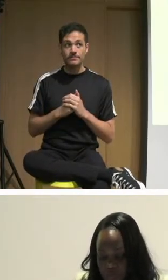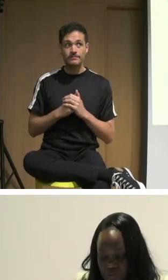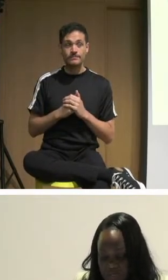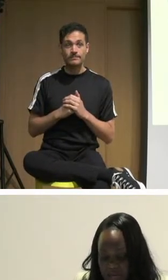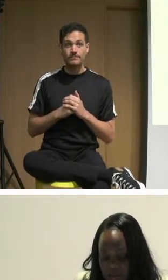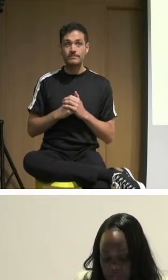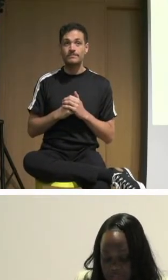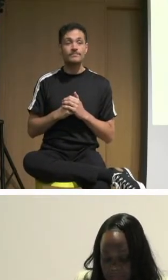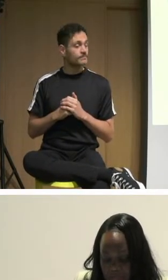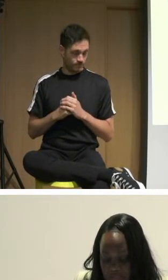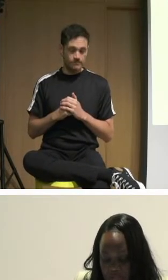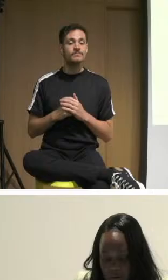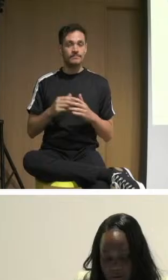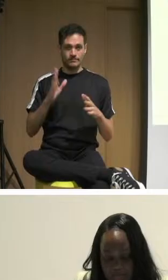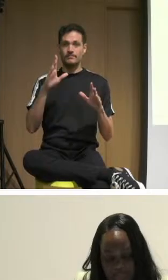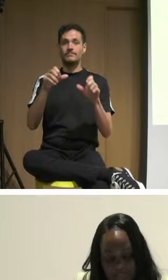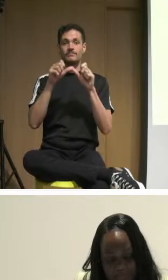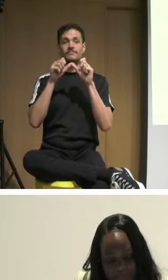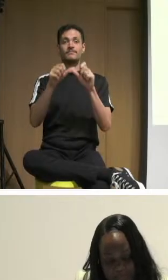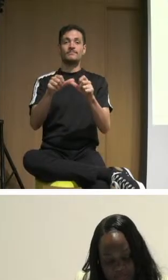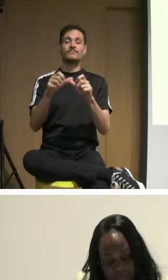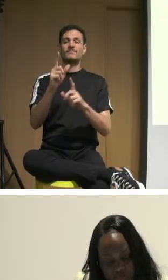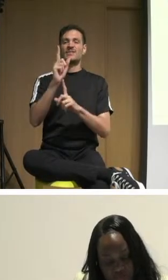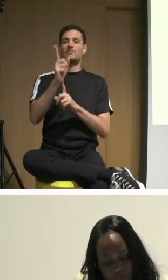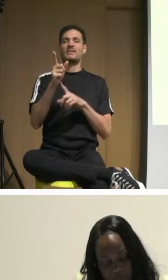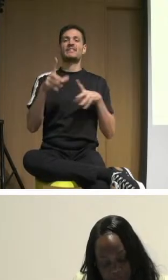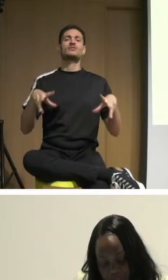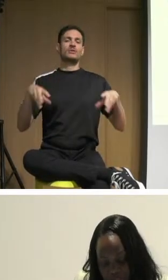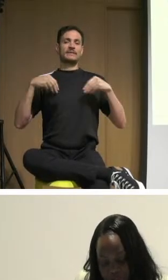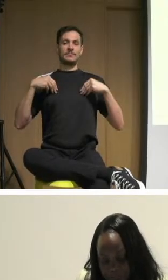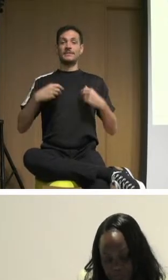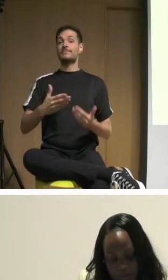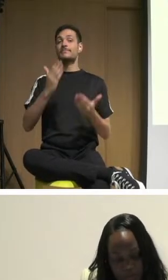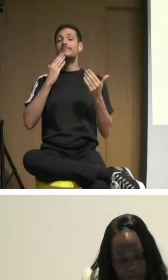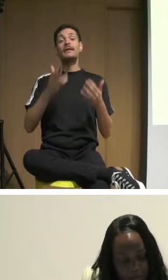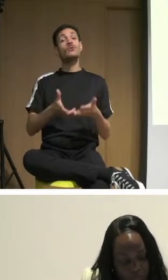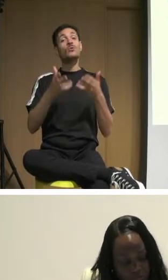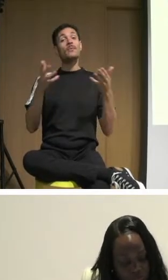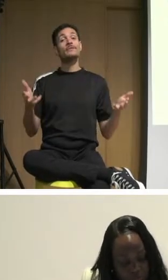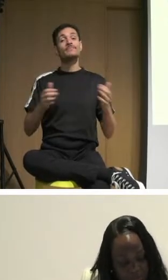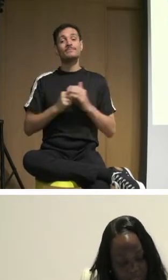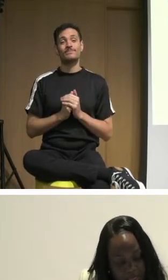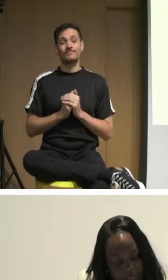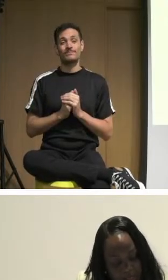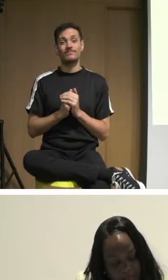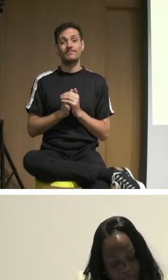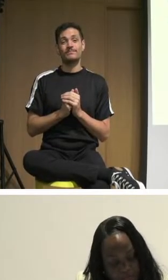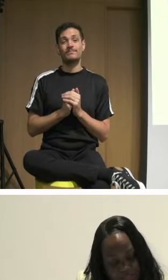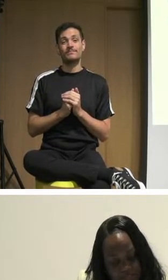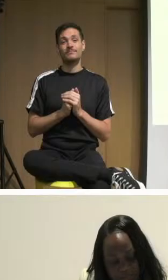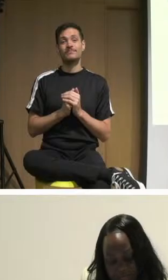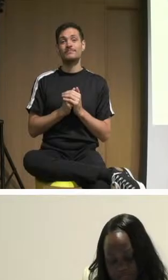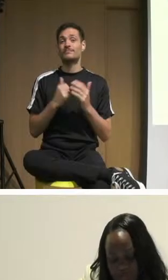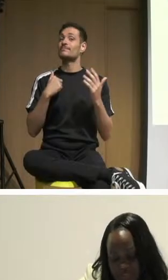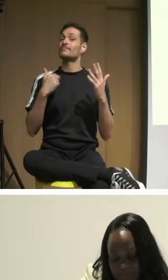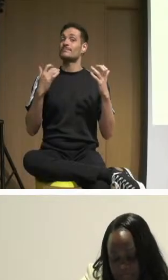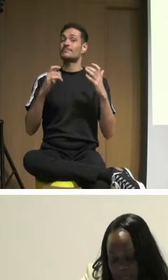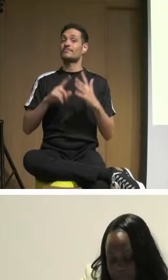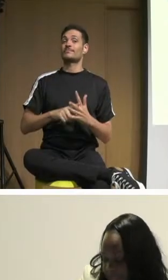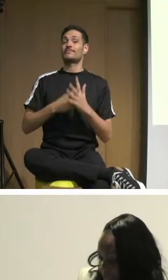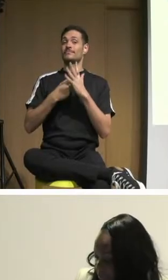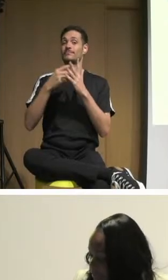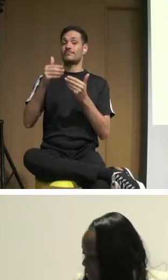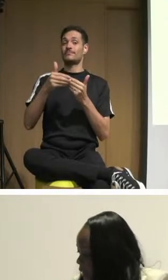The motion carries. The minutes are accepted. Thank you very much. I want to begin next with some